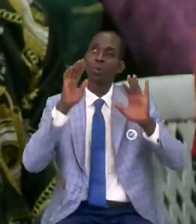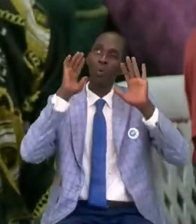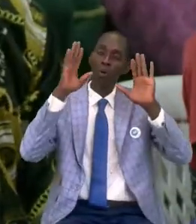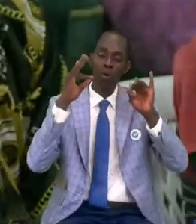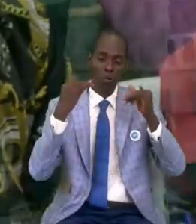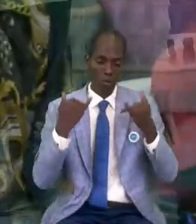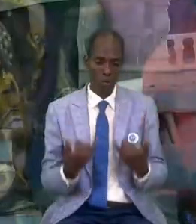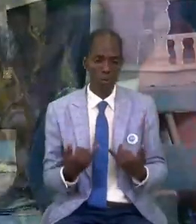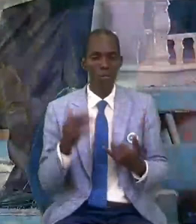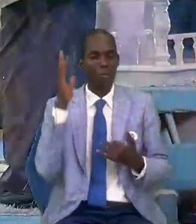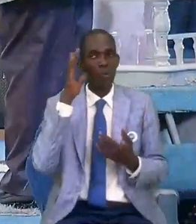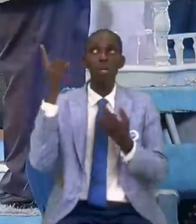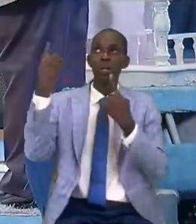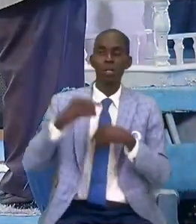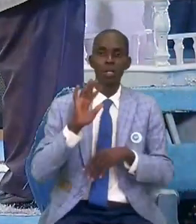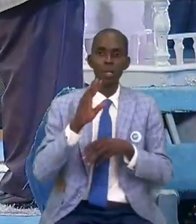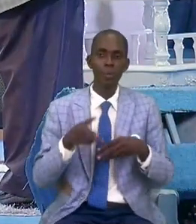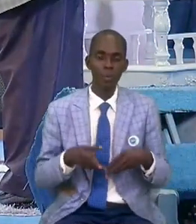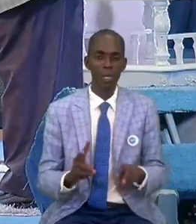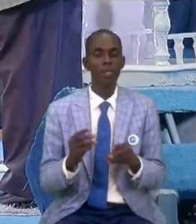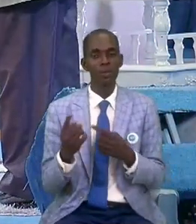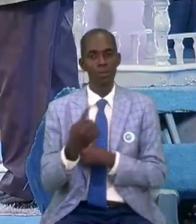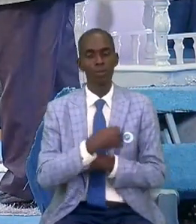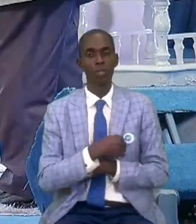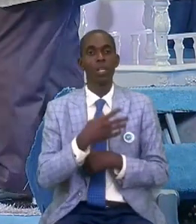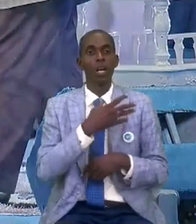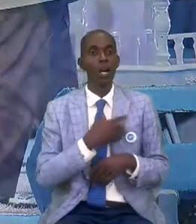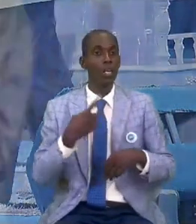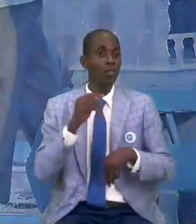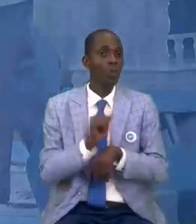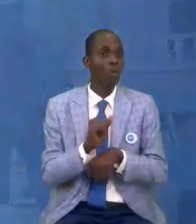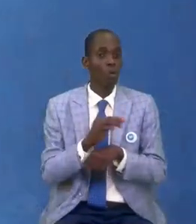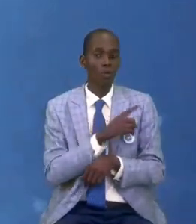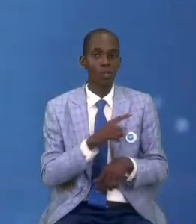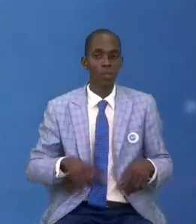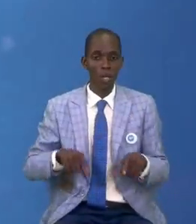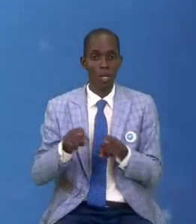work of the Lord, as you remember what he has done for other people, he